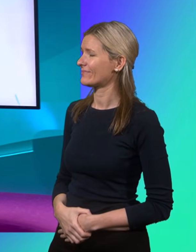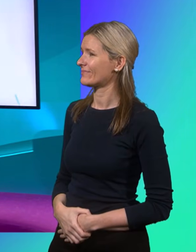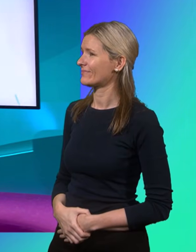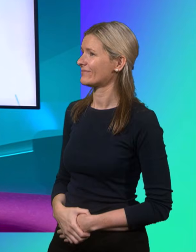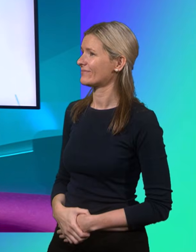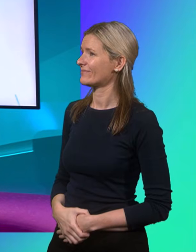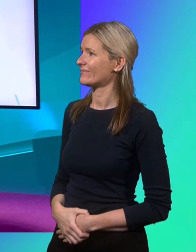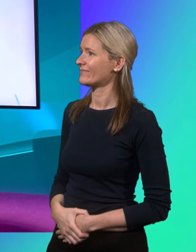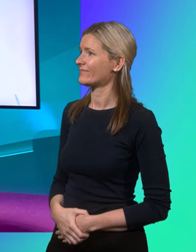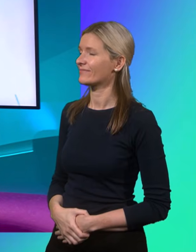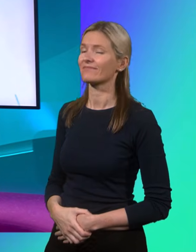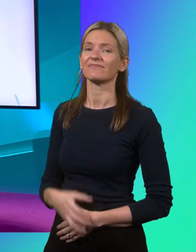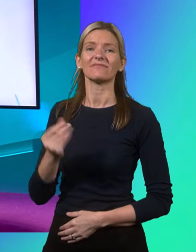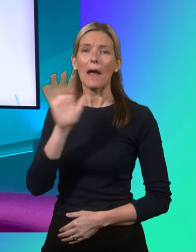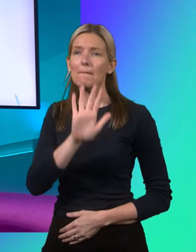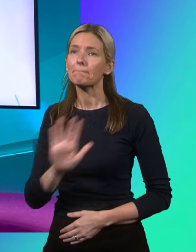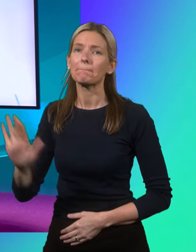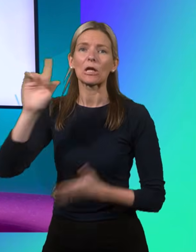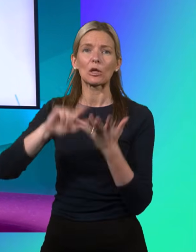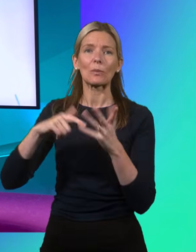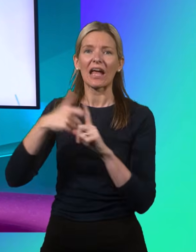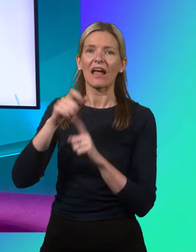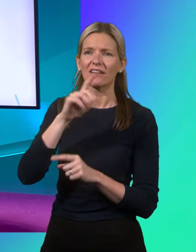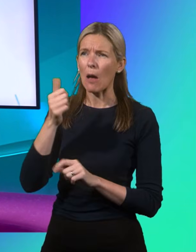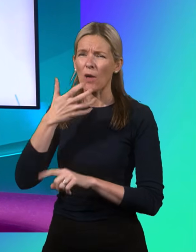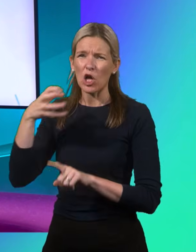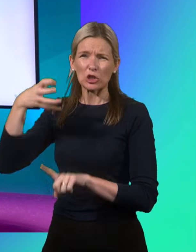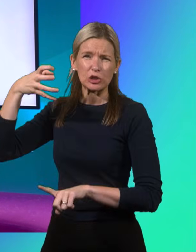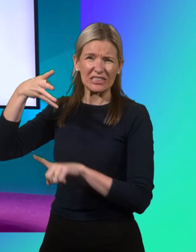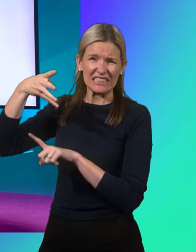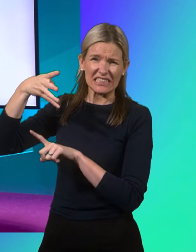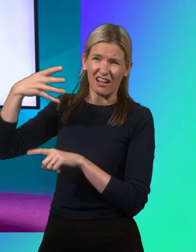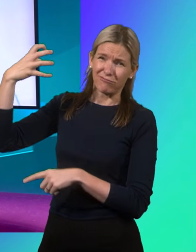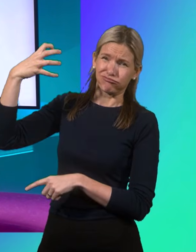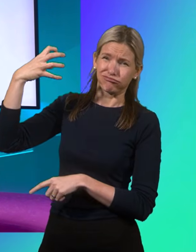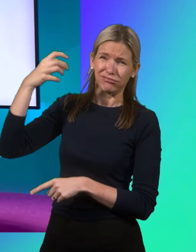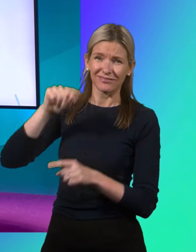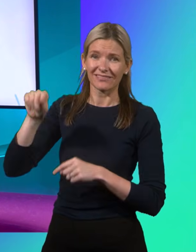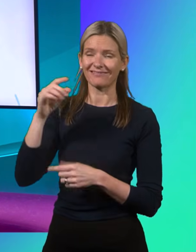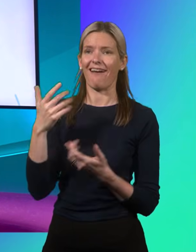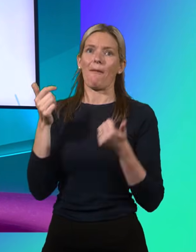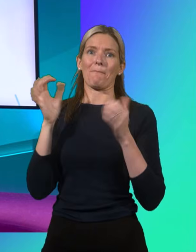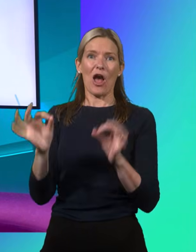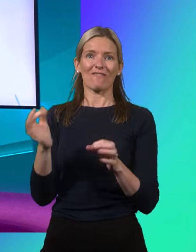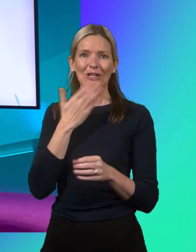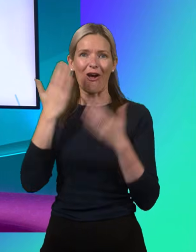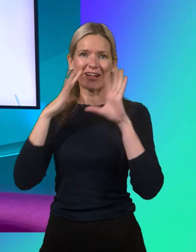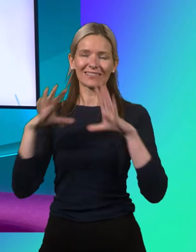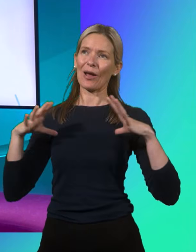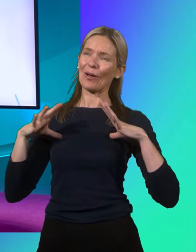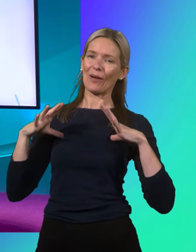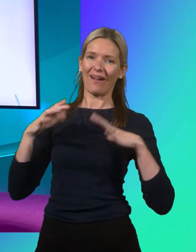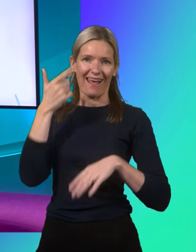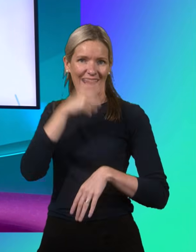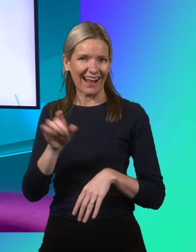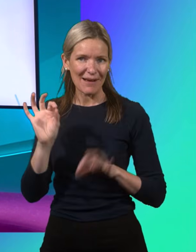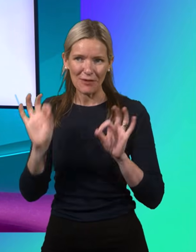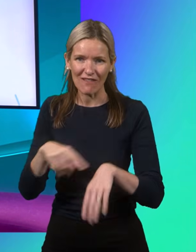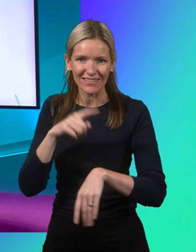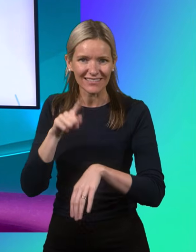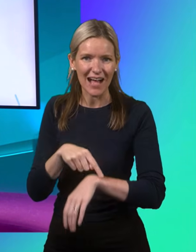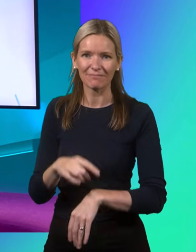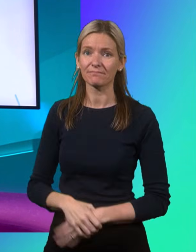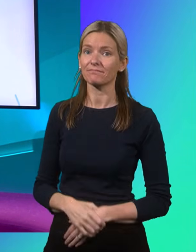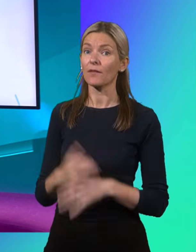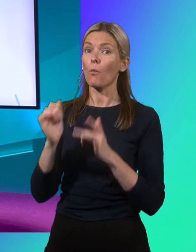Okay, now for some parts of the UK, the hot weather has come at the same time as the school holidays. And over on the website, we've been hearing